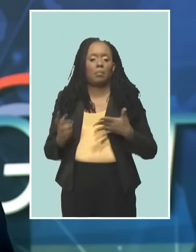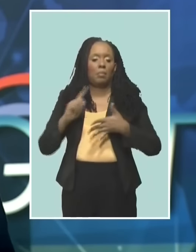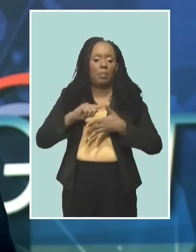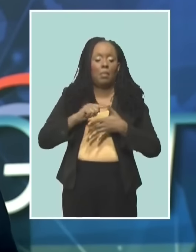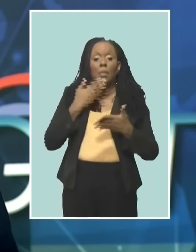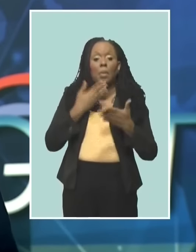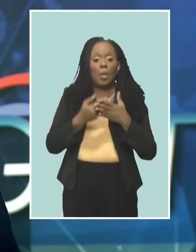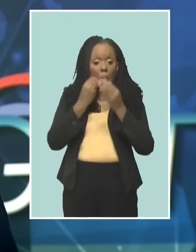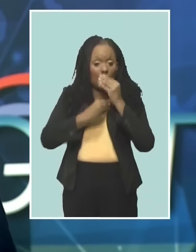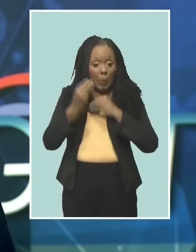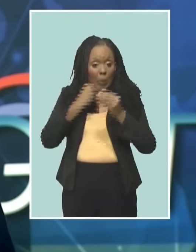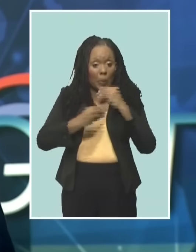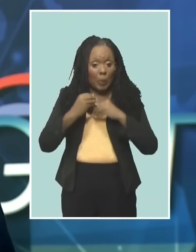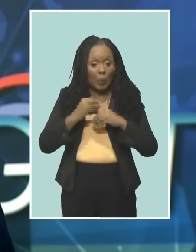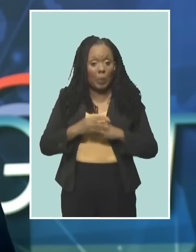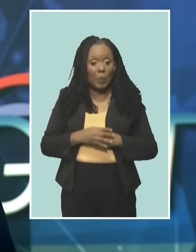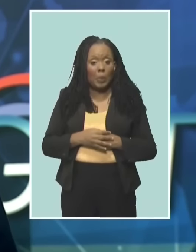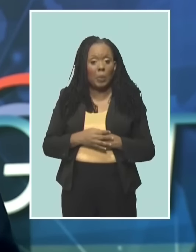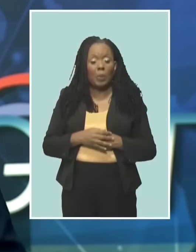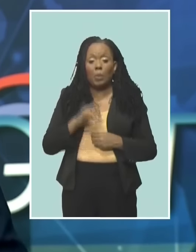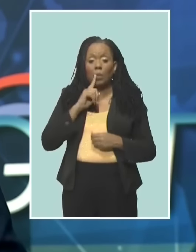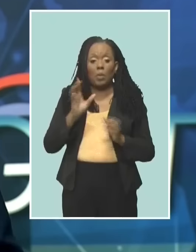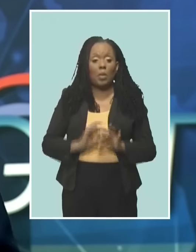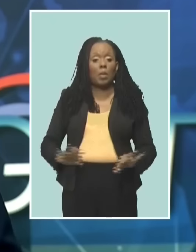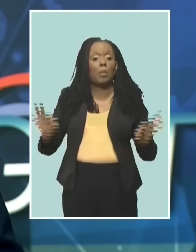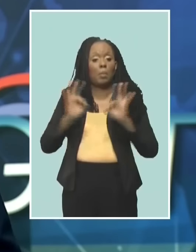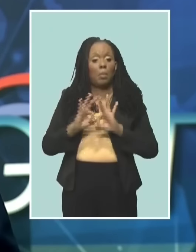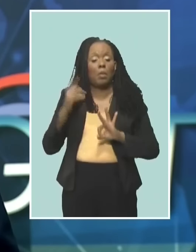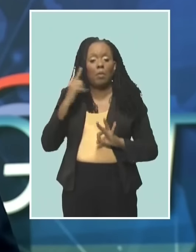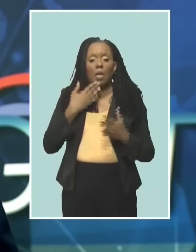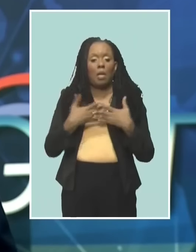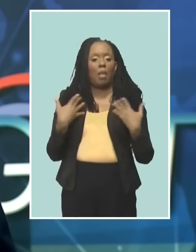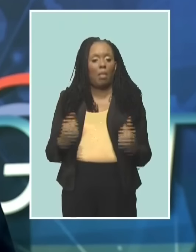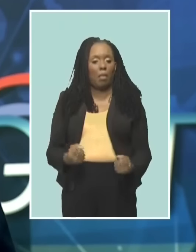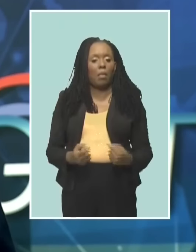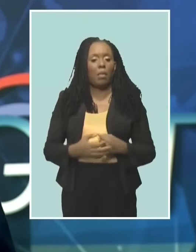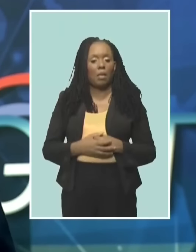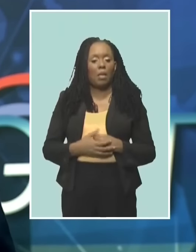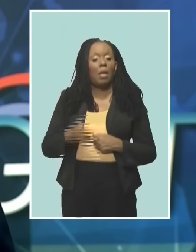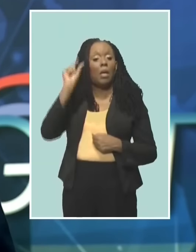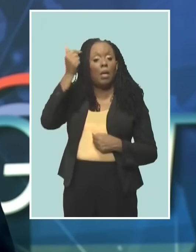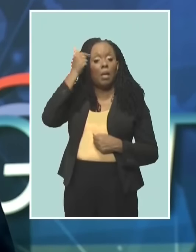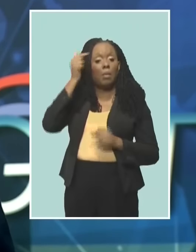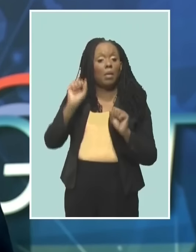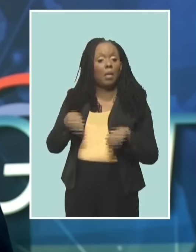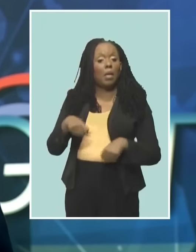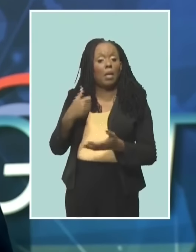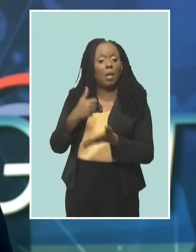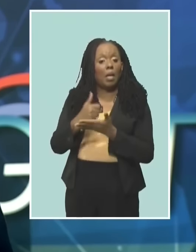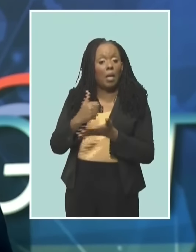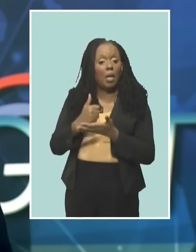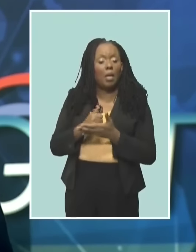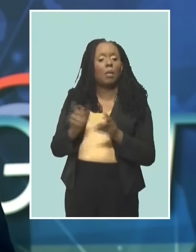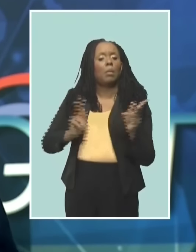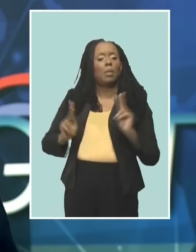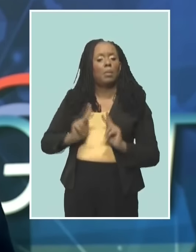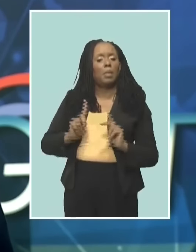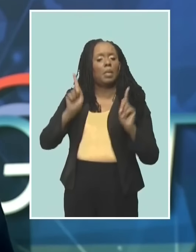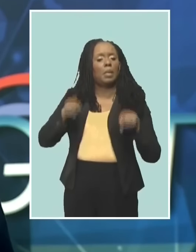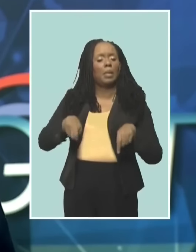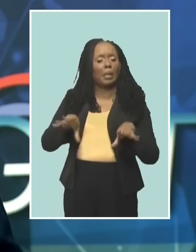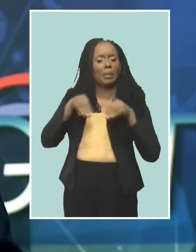says nutrition plays a critical part in maintaining good health, and while government will do all that it can to assist